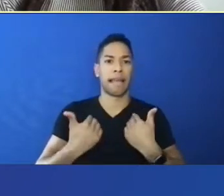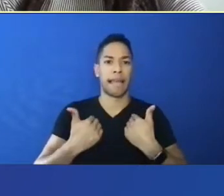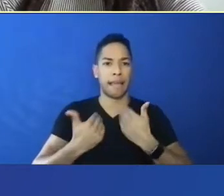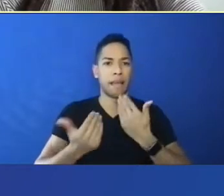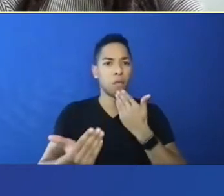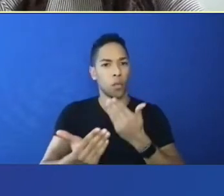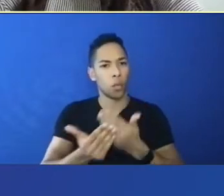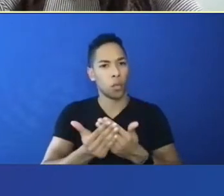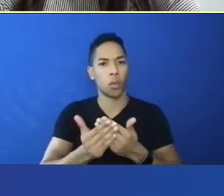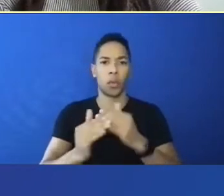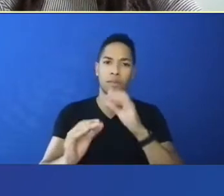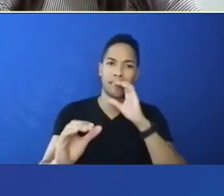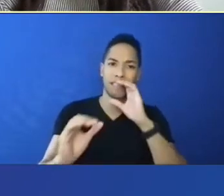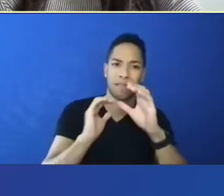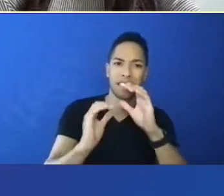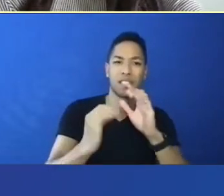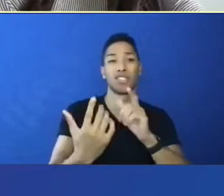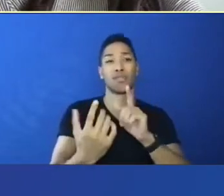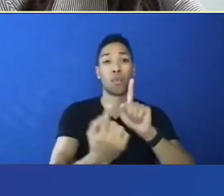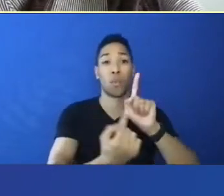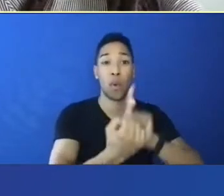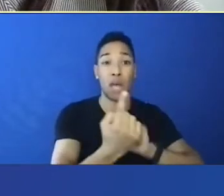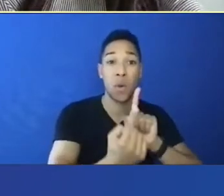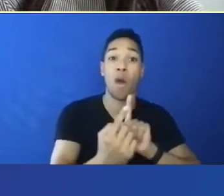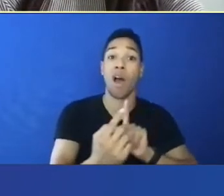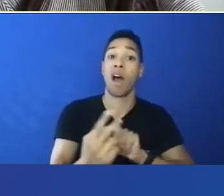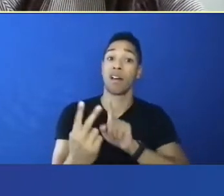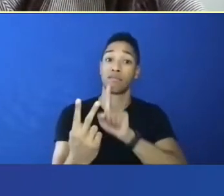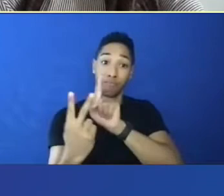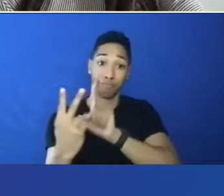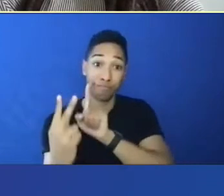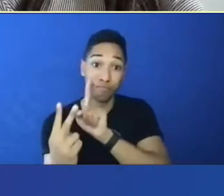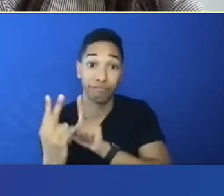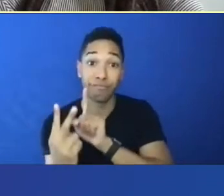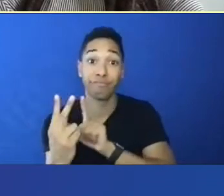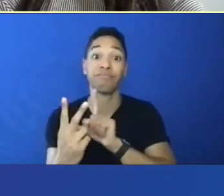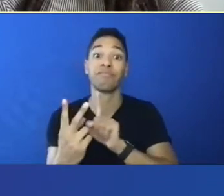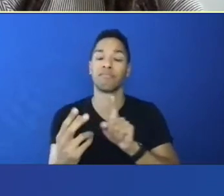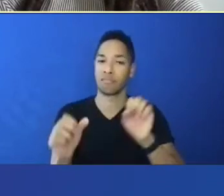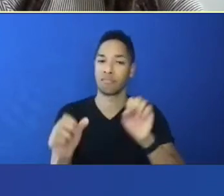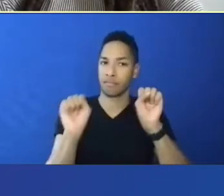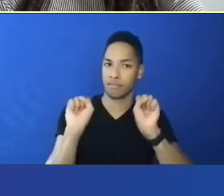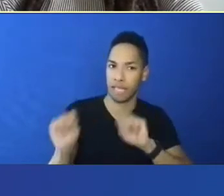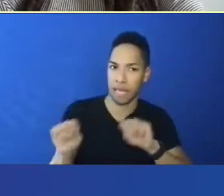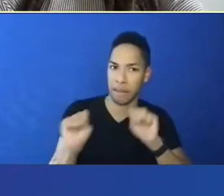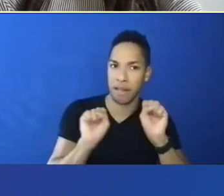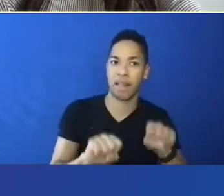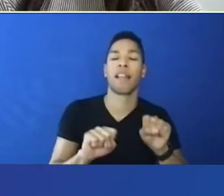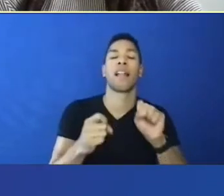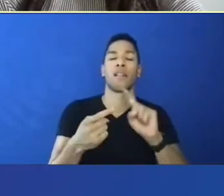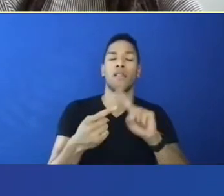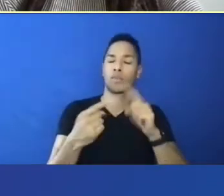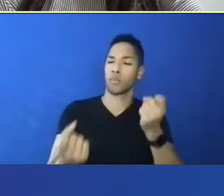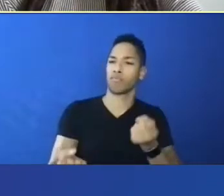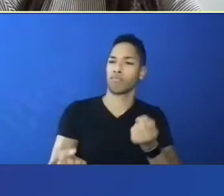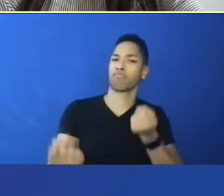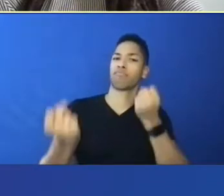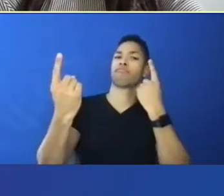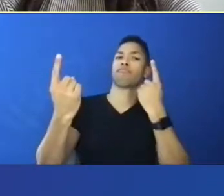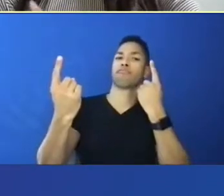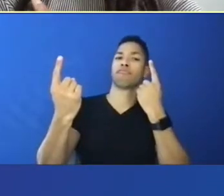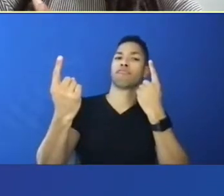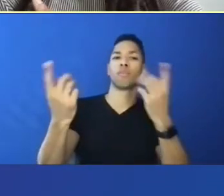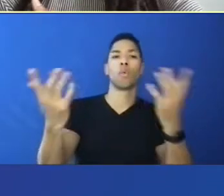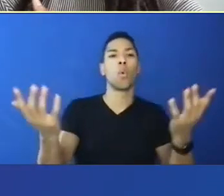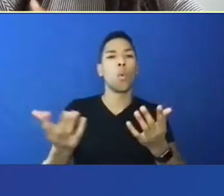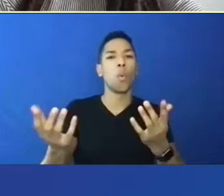conversations, you know, one-on-ones and two-on-ones and, you know, just really being able to understand sort of, you know,